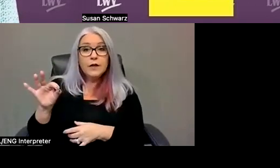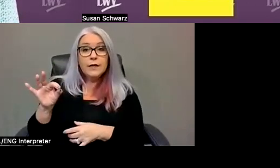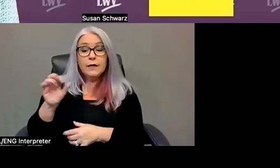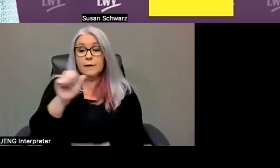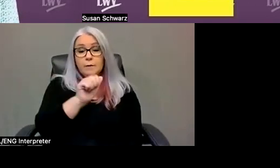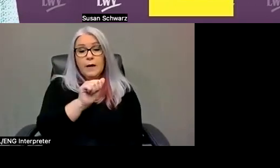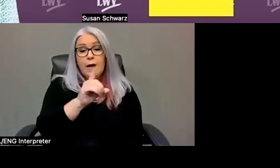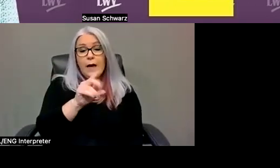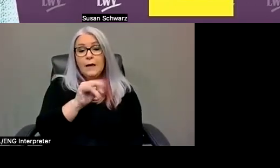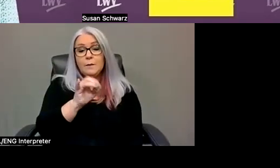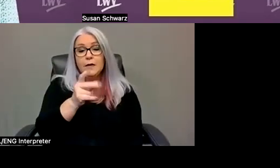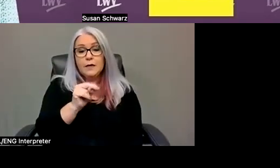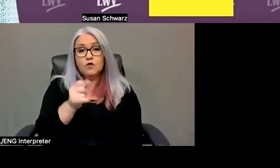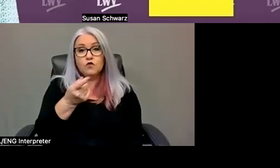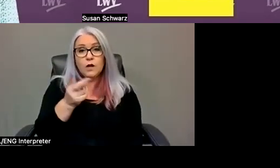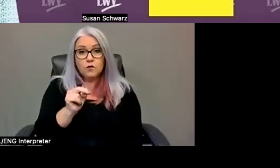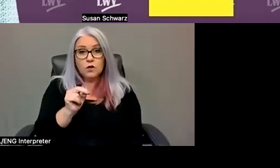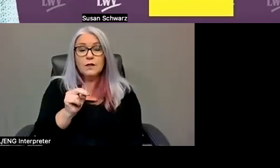administration, and the